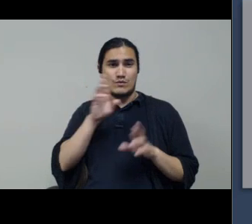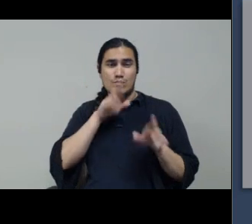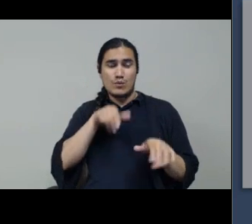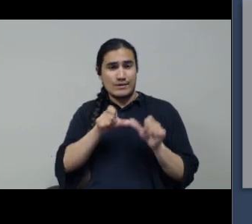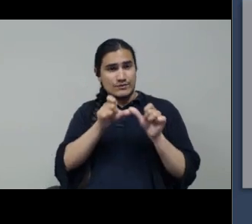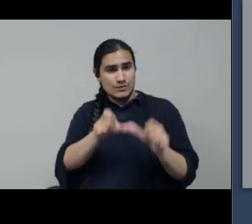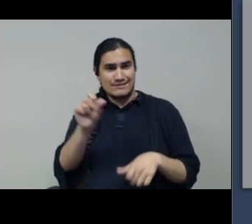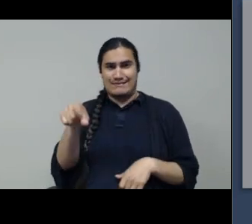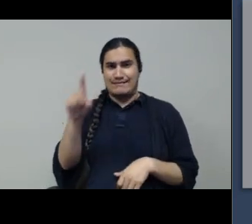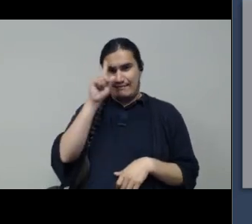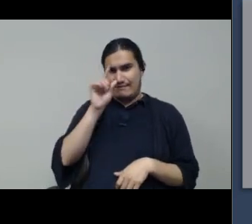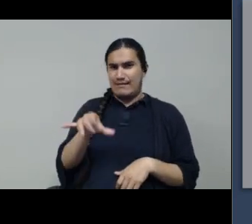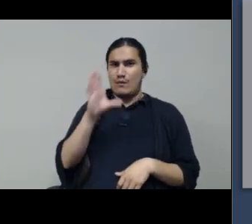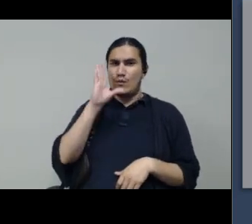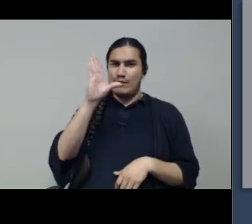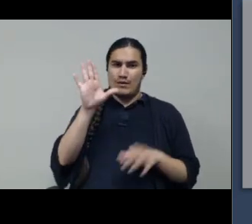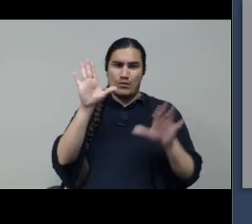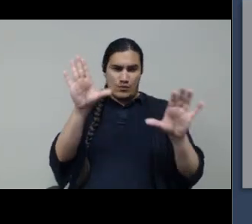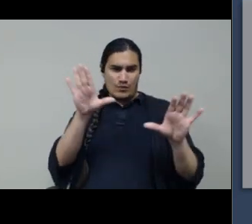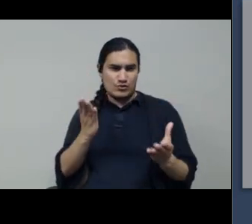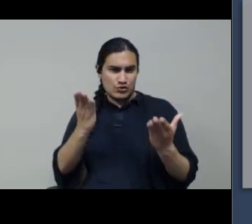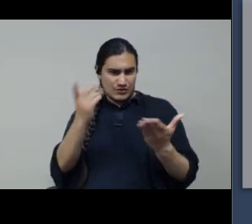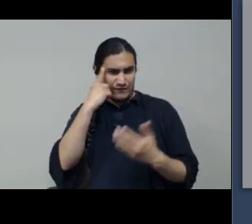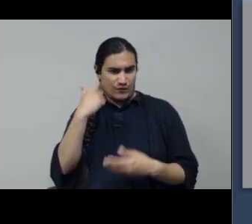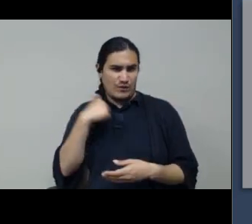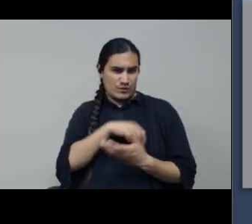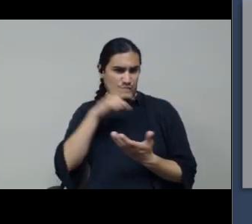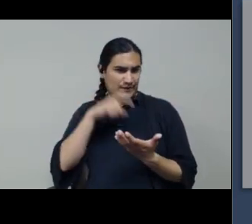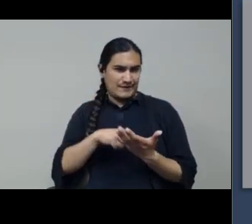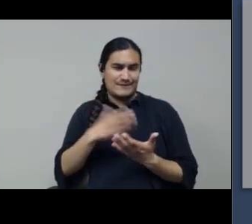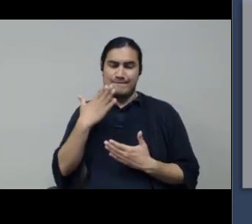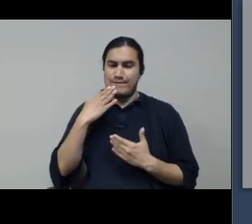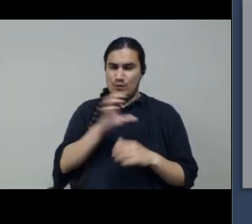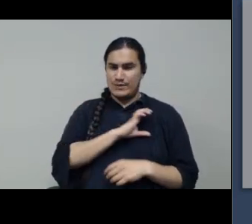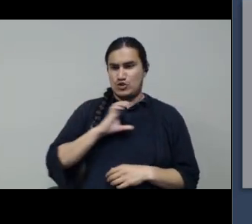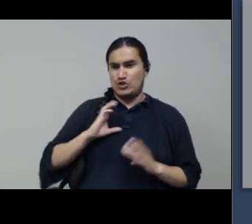think that would be a great suggestion for us to look into. Thank you, Commissioner. Thanks.